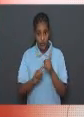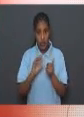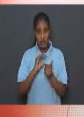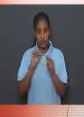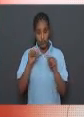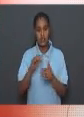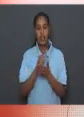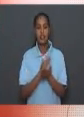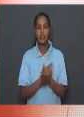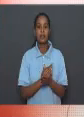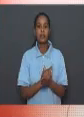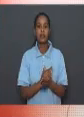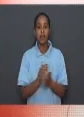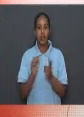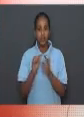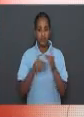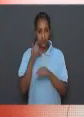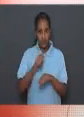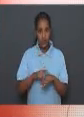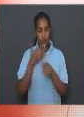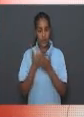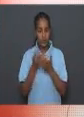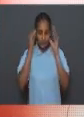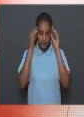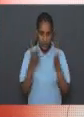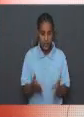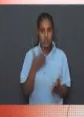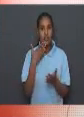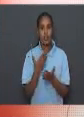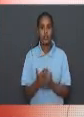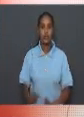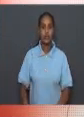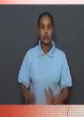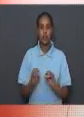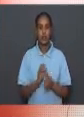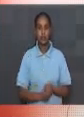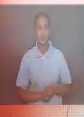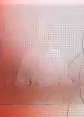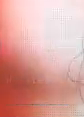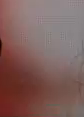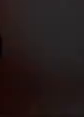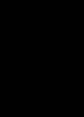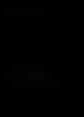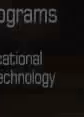of today's lesson. Until next time, thank you, teacher. Thank you, students.